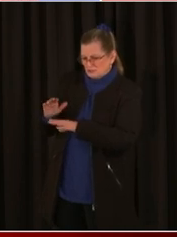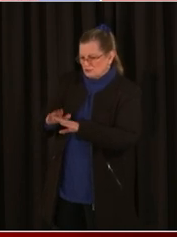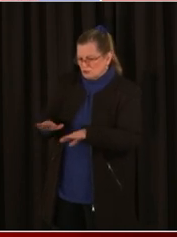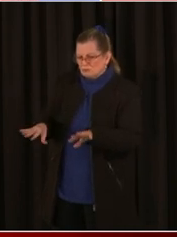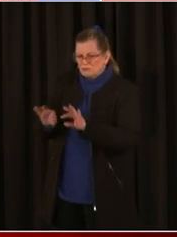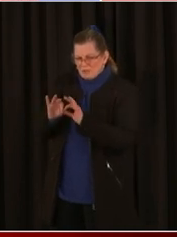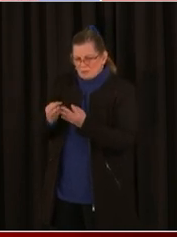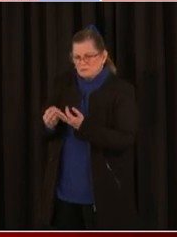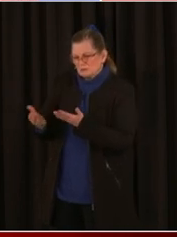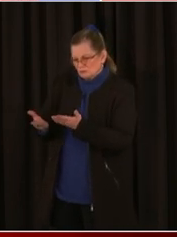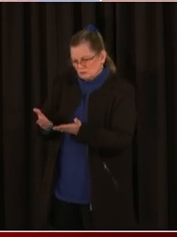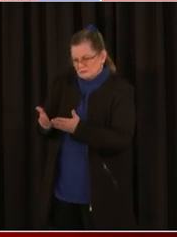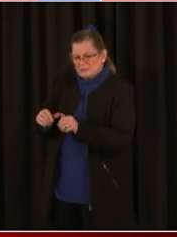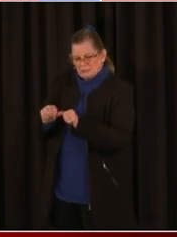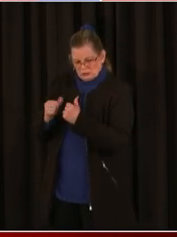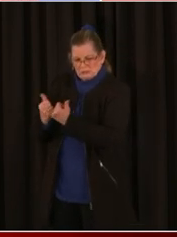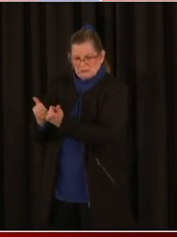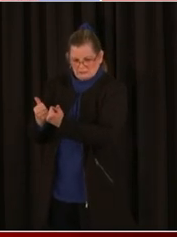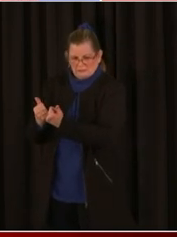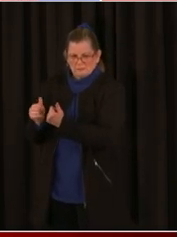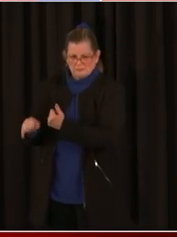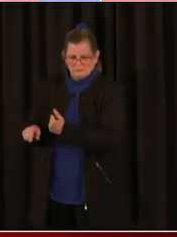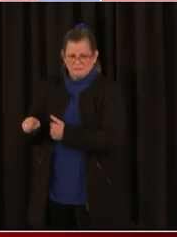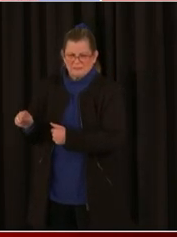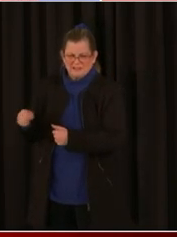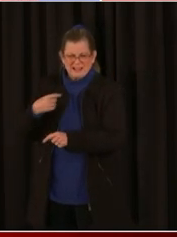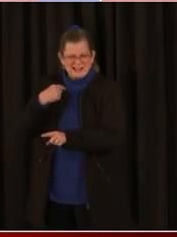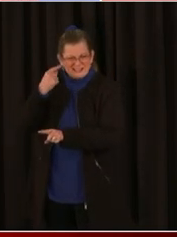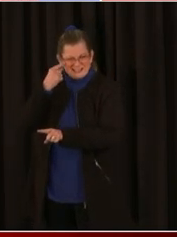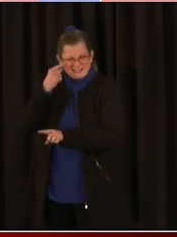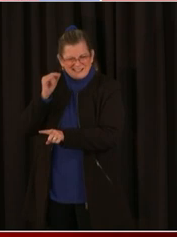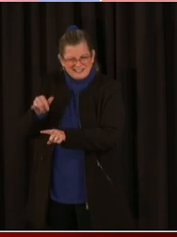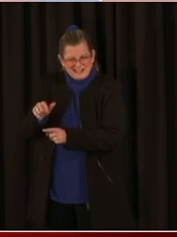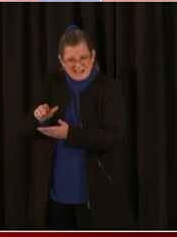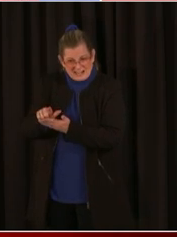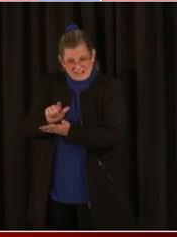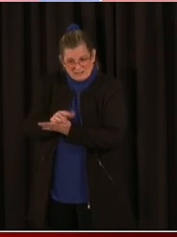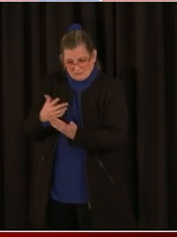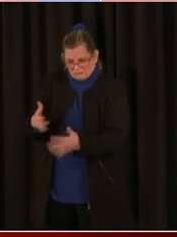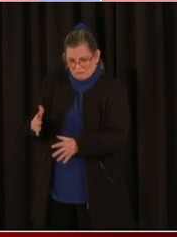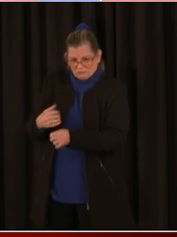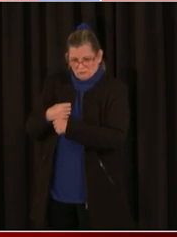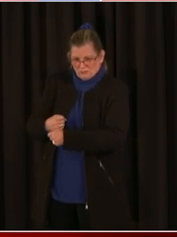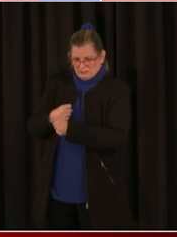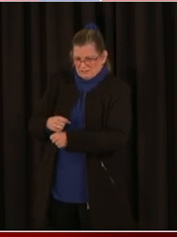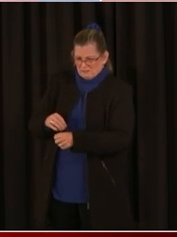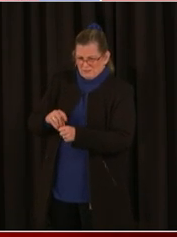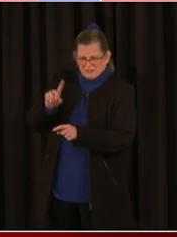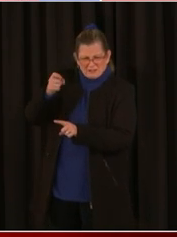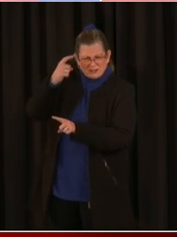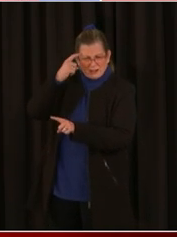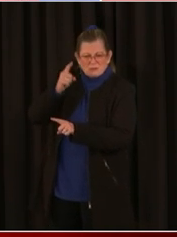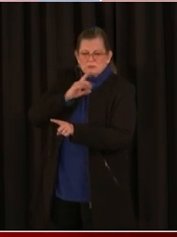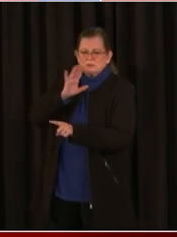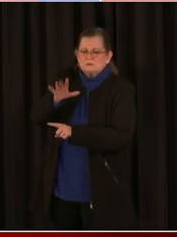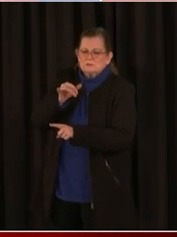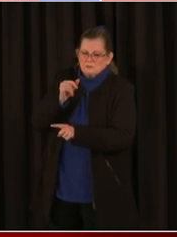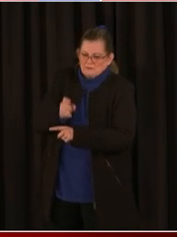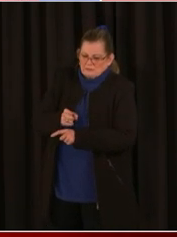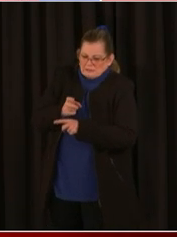and conflicting, and I think illegal positions in the government, and